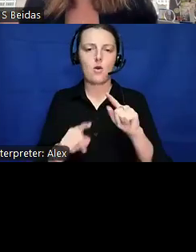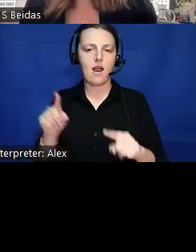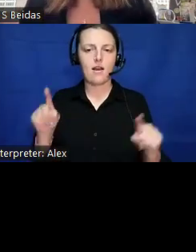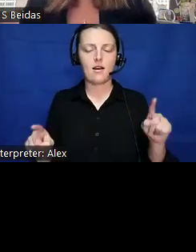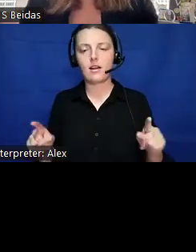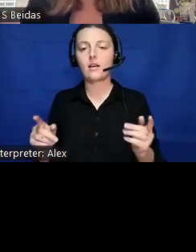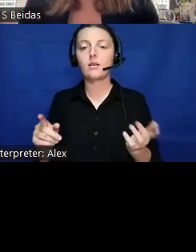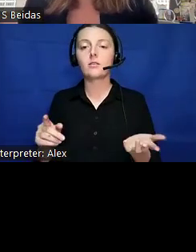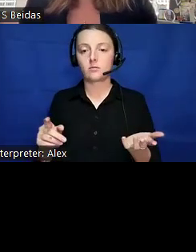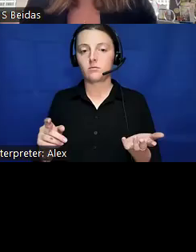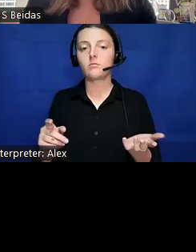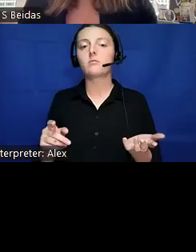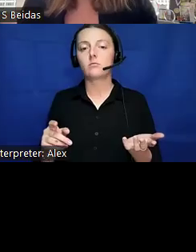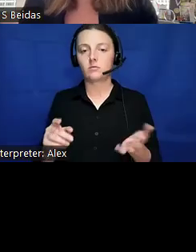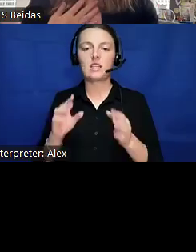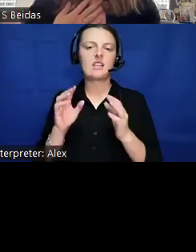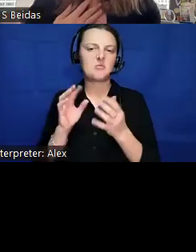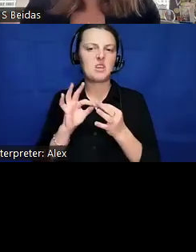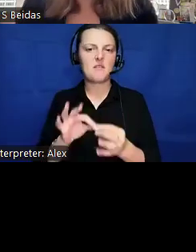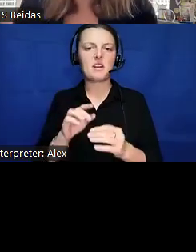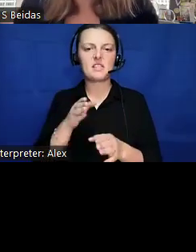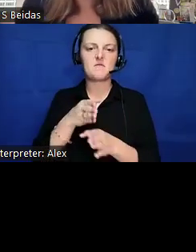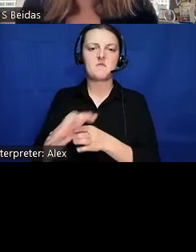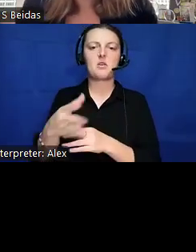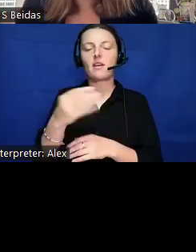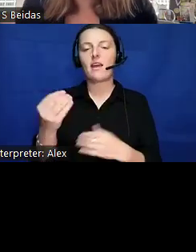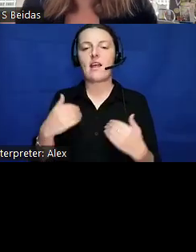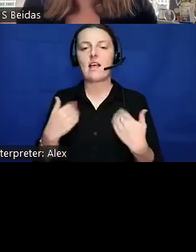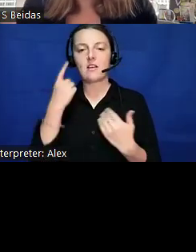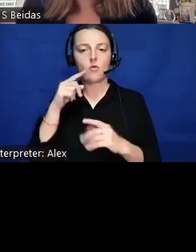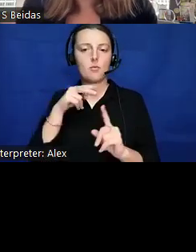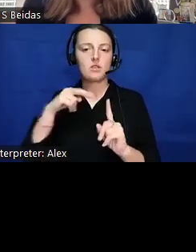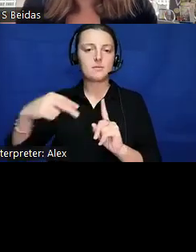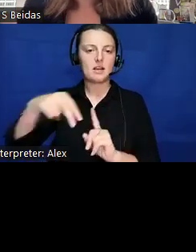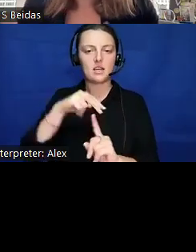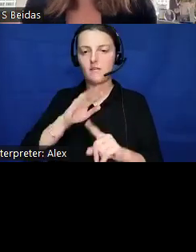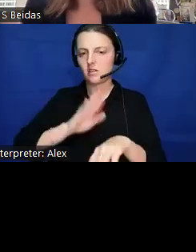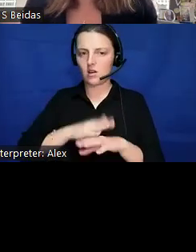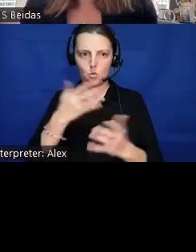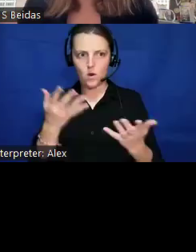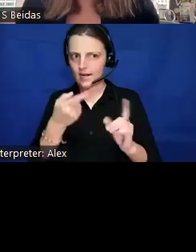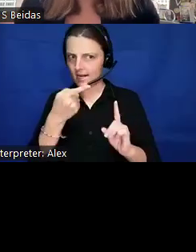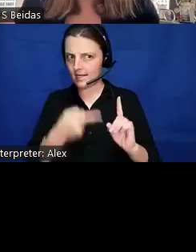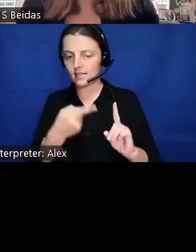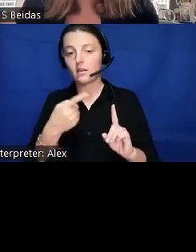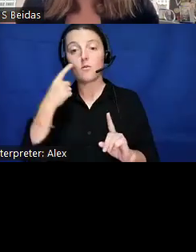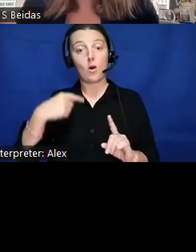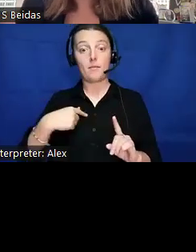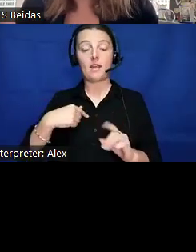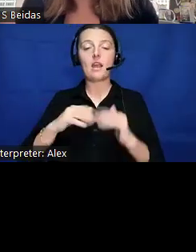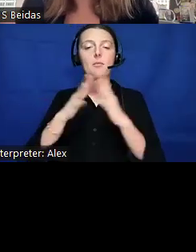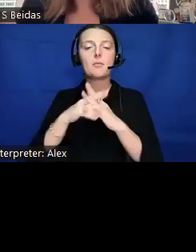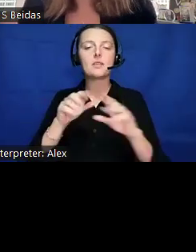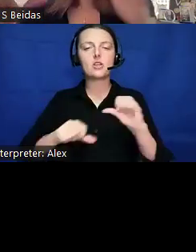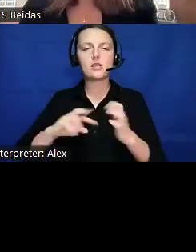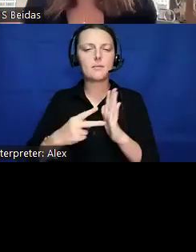in its adolescence of perspectives on what it is. So for me, implementation science is all about making sure that all people are